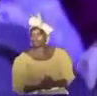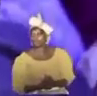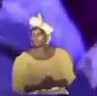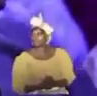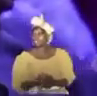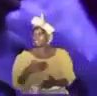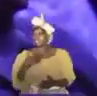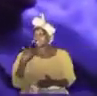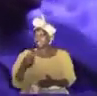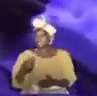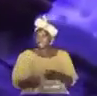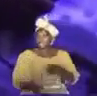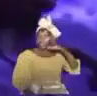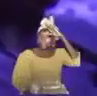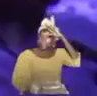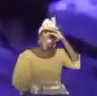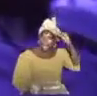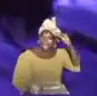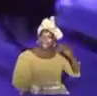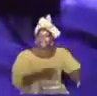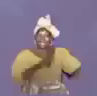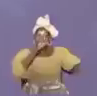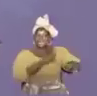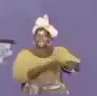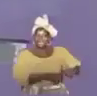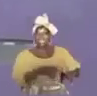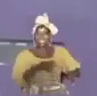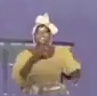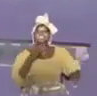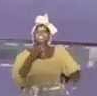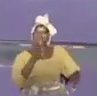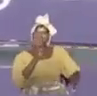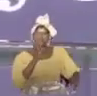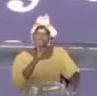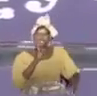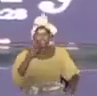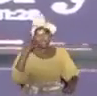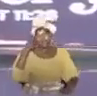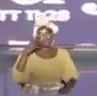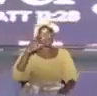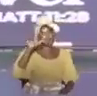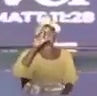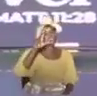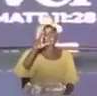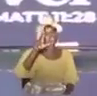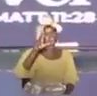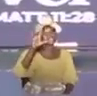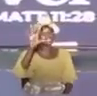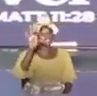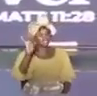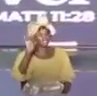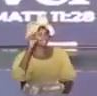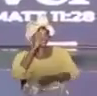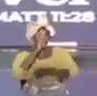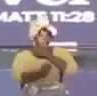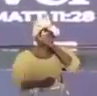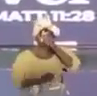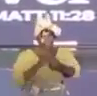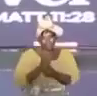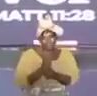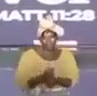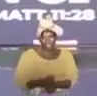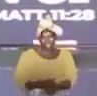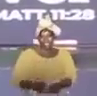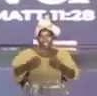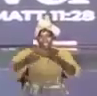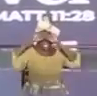The man was at the pool of Bethesda for 38 years. Time did not change his situation. The day the light of the world